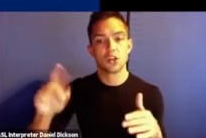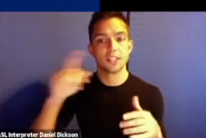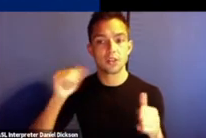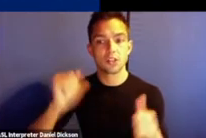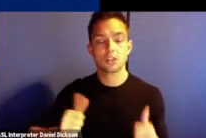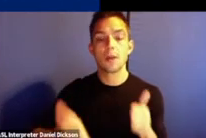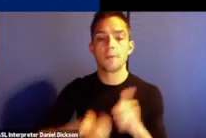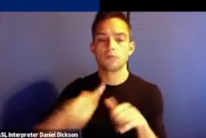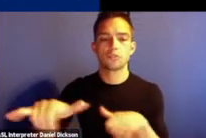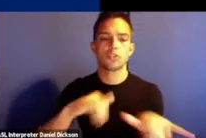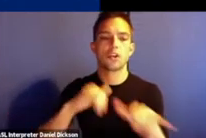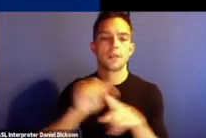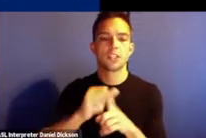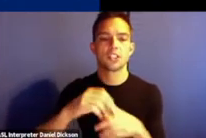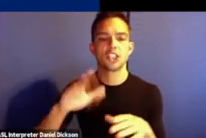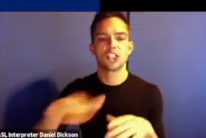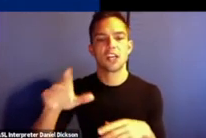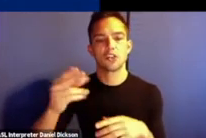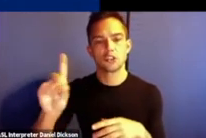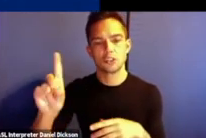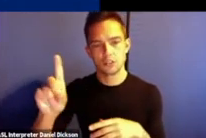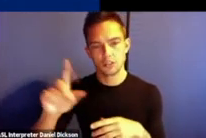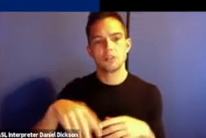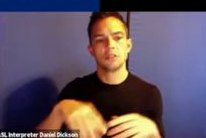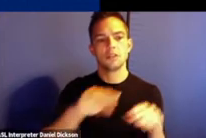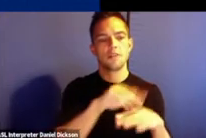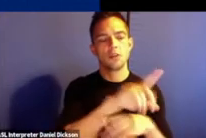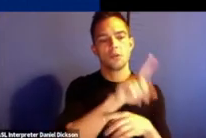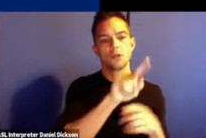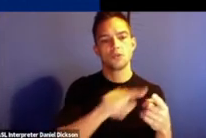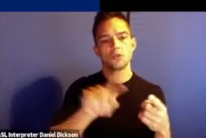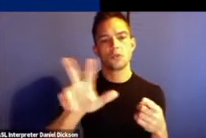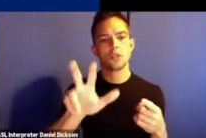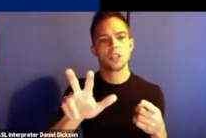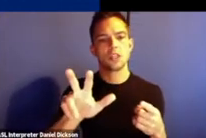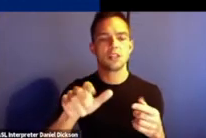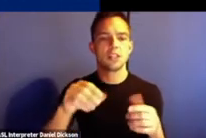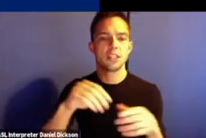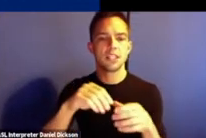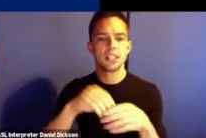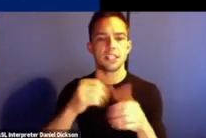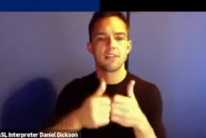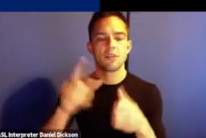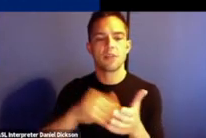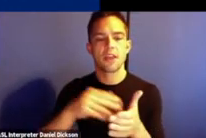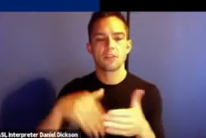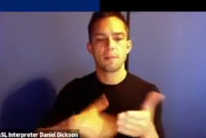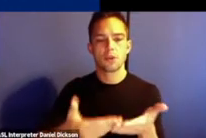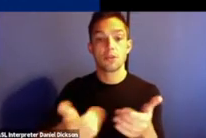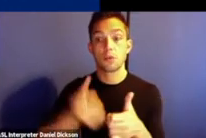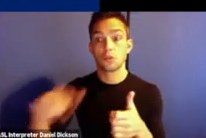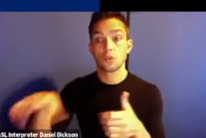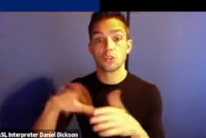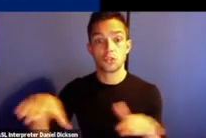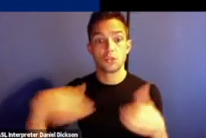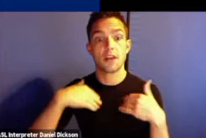common conditions in childhood, affecting 1 to 3 per every 1,000 births. And while most of these children have the